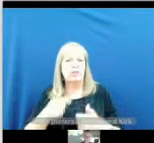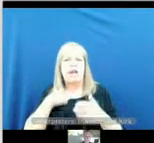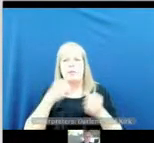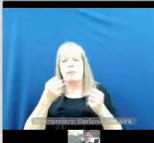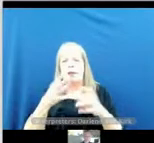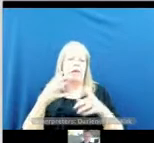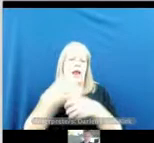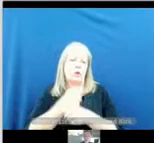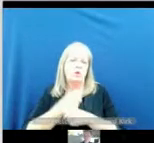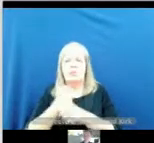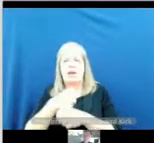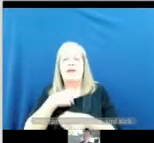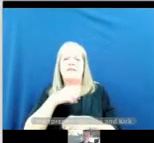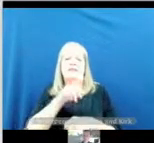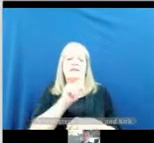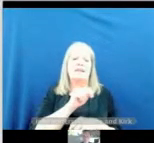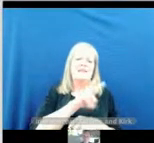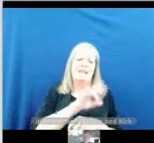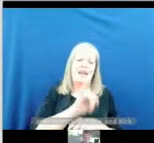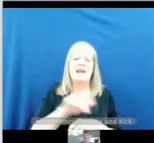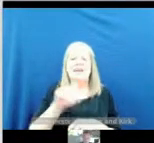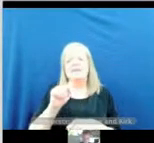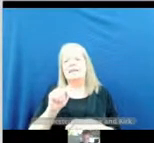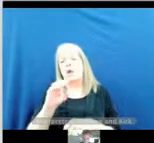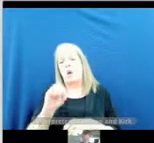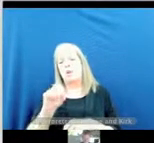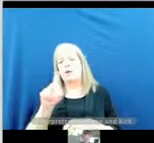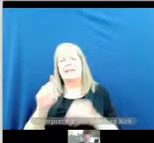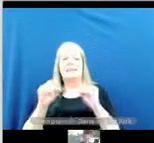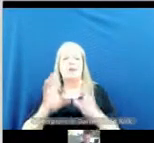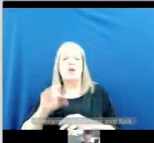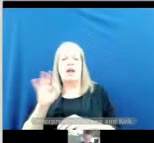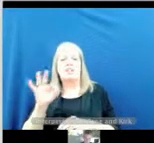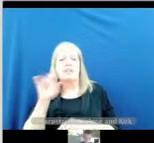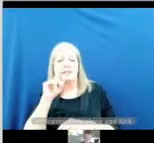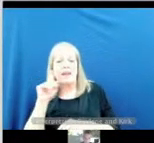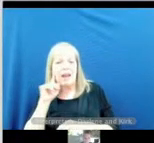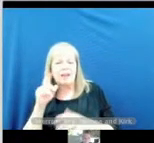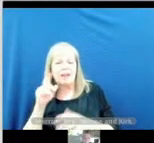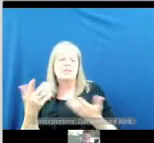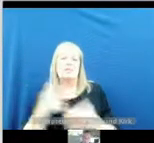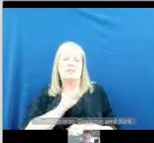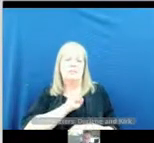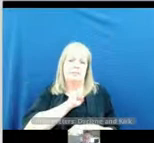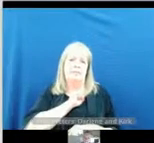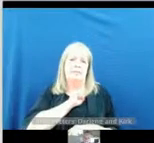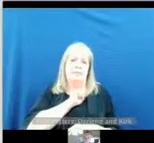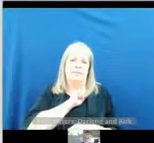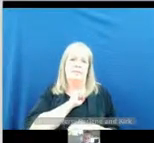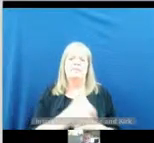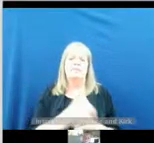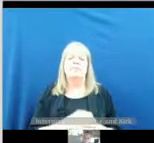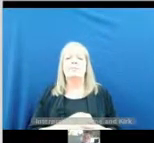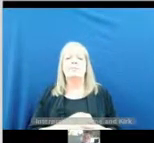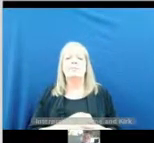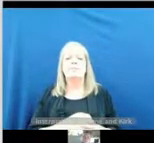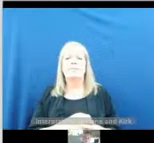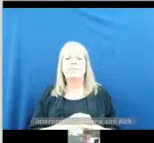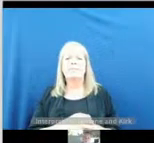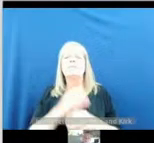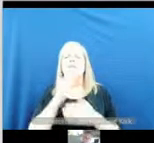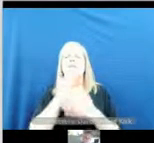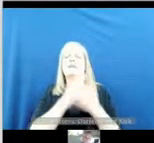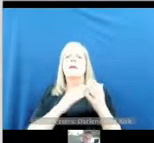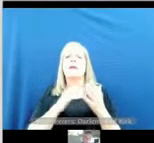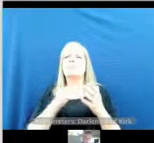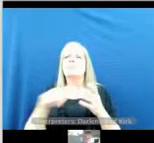TVIs, we've got TODs, Teachers for the Deaf. Some of your states also will